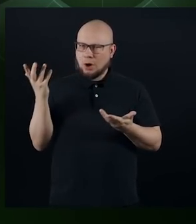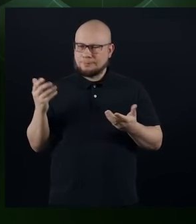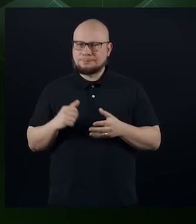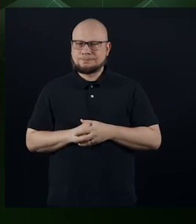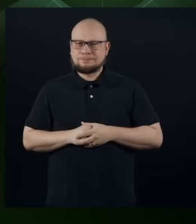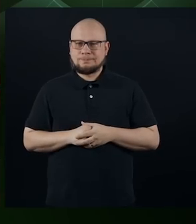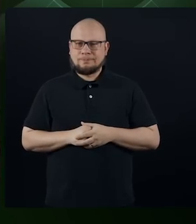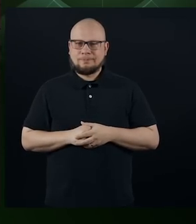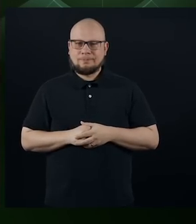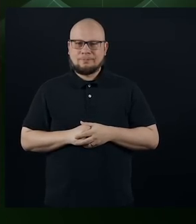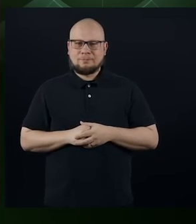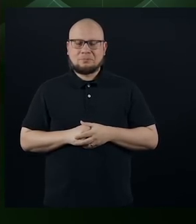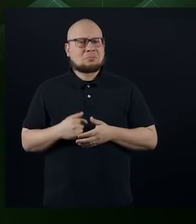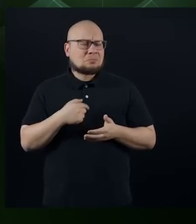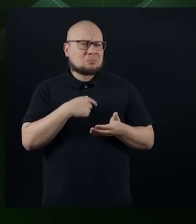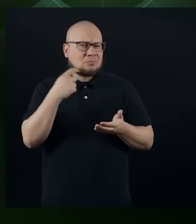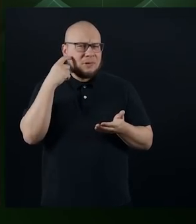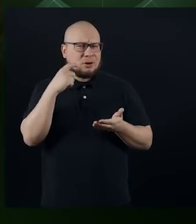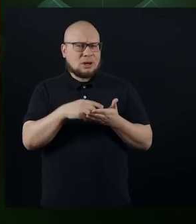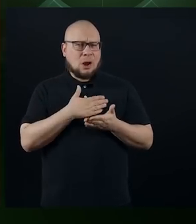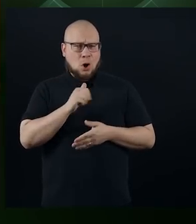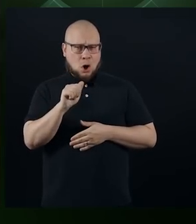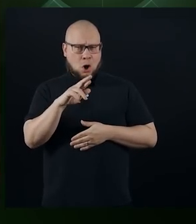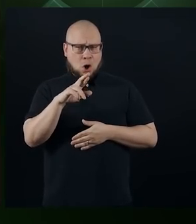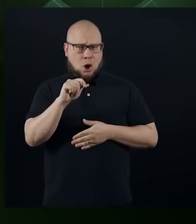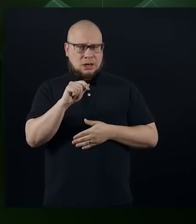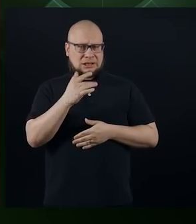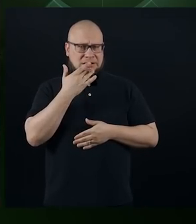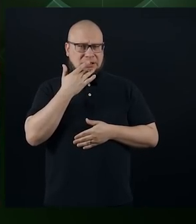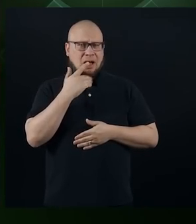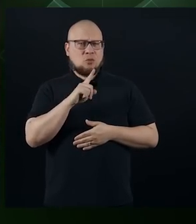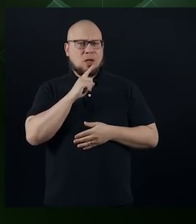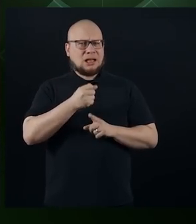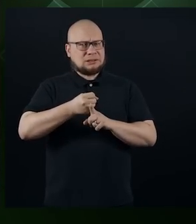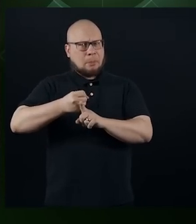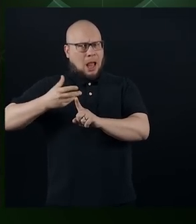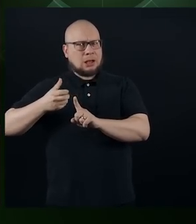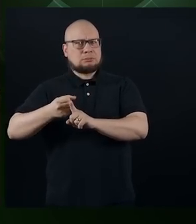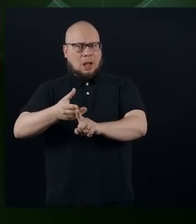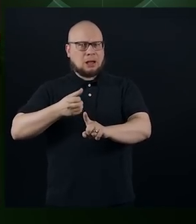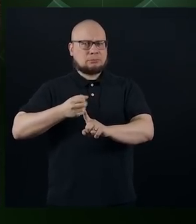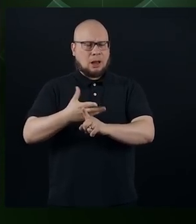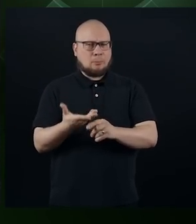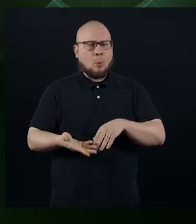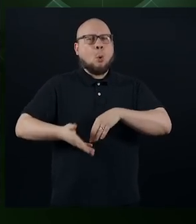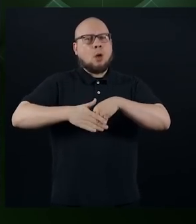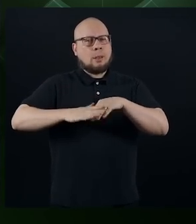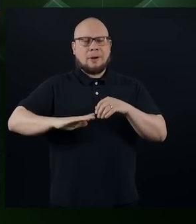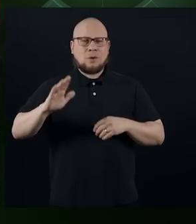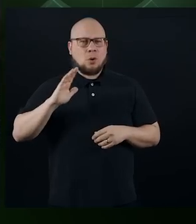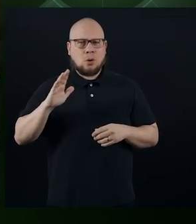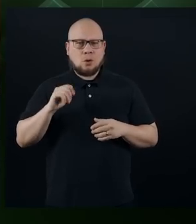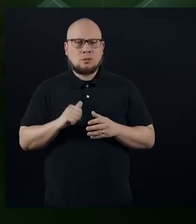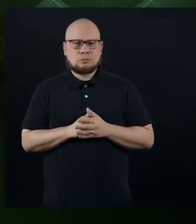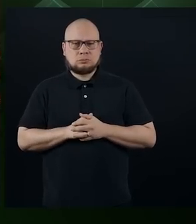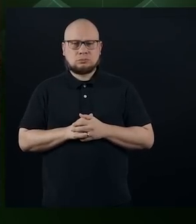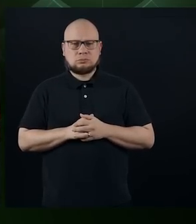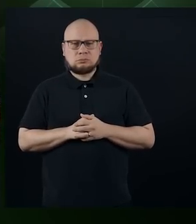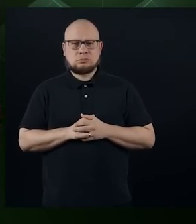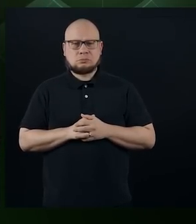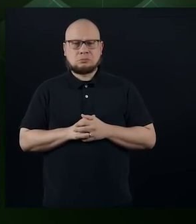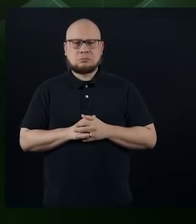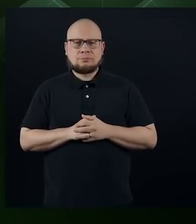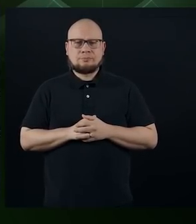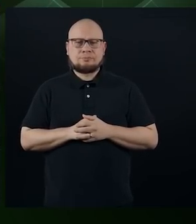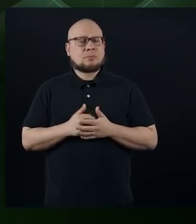found creatively that we pushed our art style outside of our own boundaries. And it's really cool because going forward, we found that